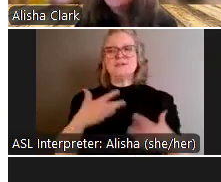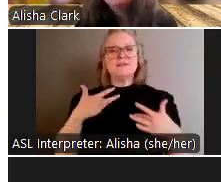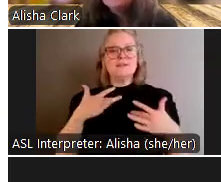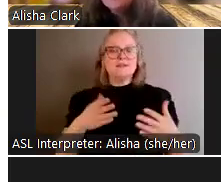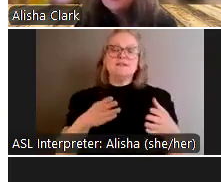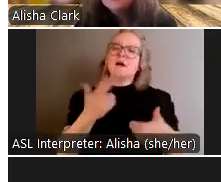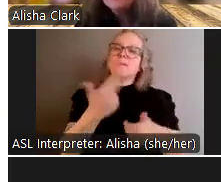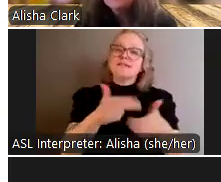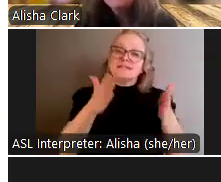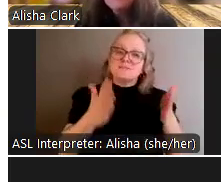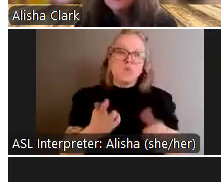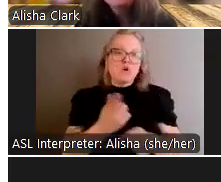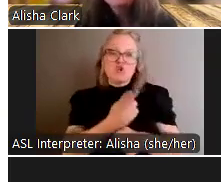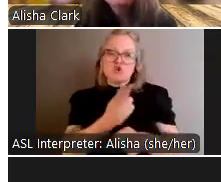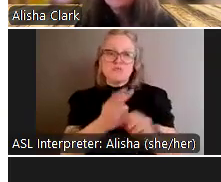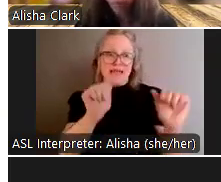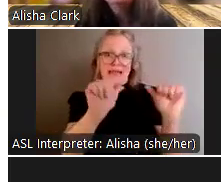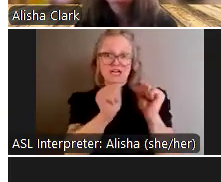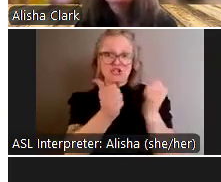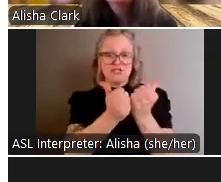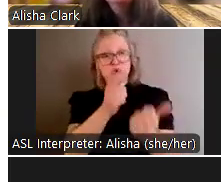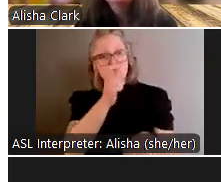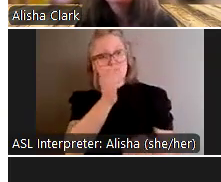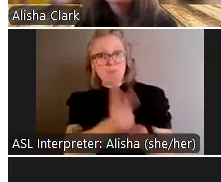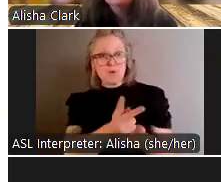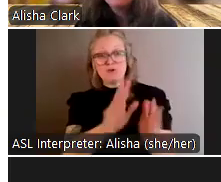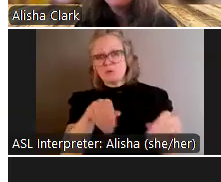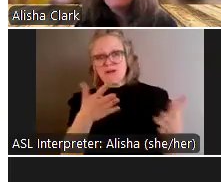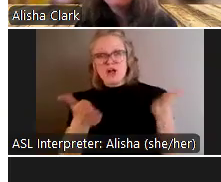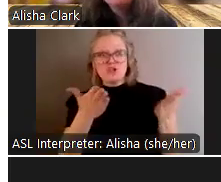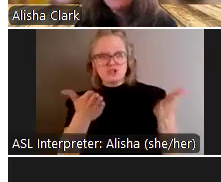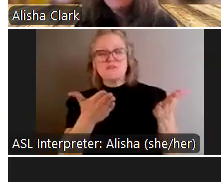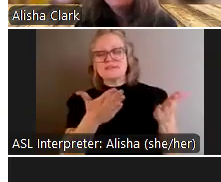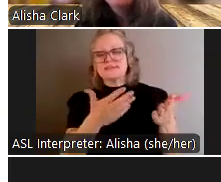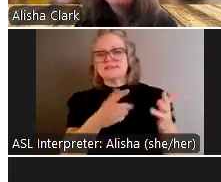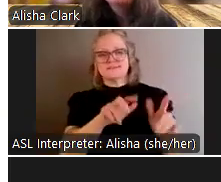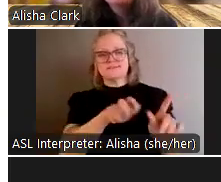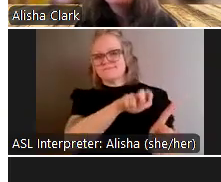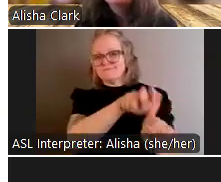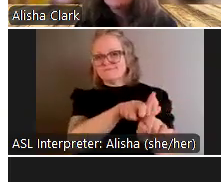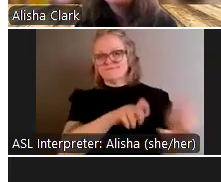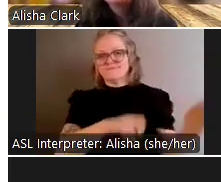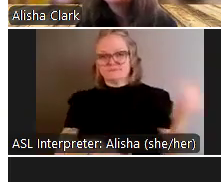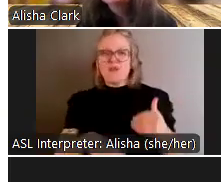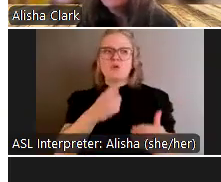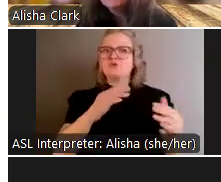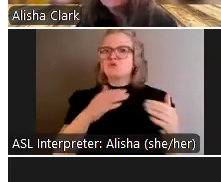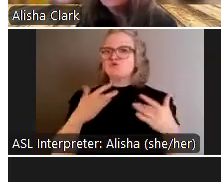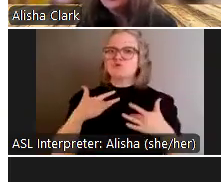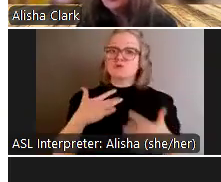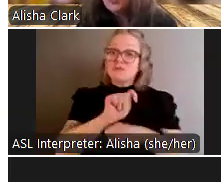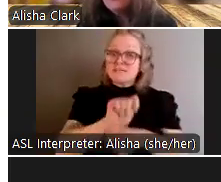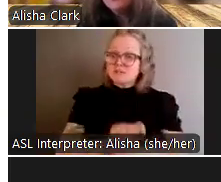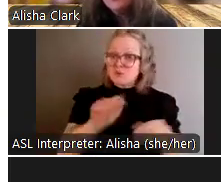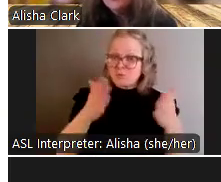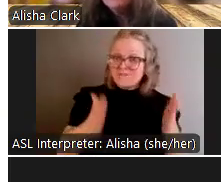use agencies that are certified to provide services to our waivers. And those traditional providers will send somebody into